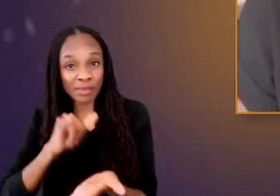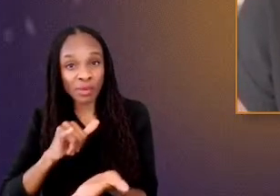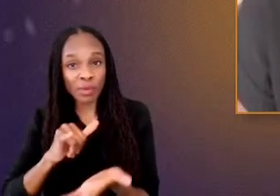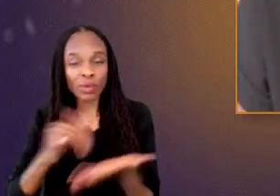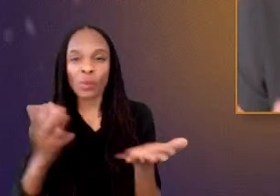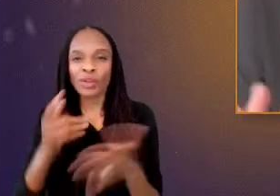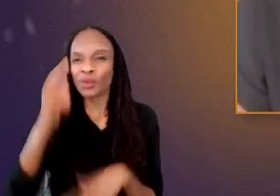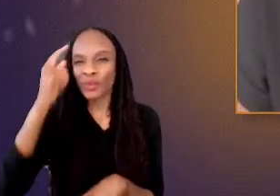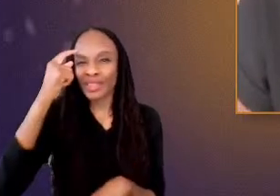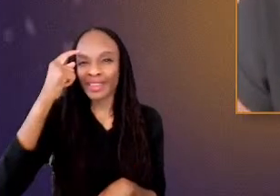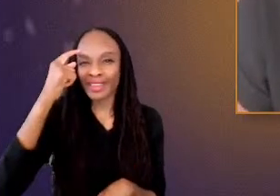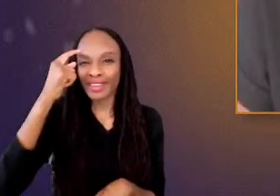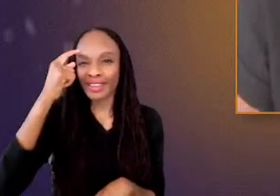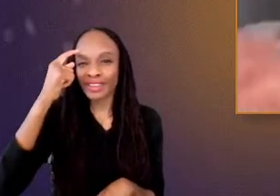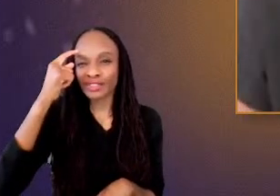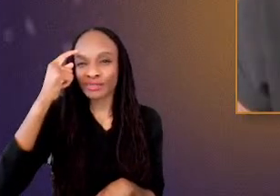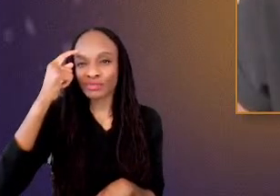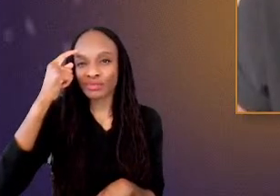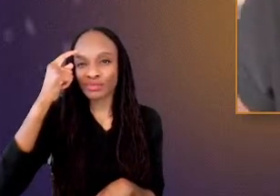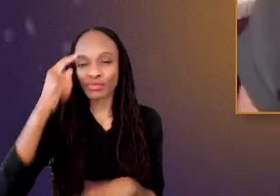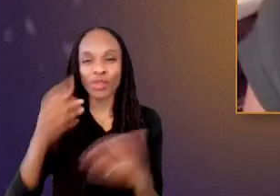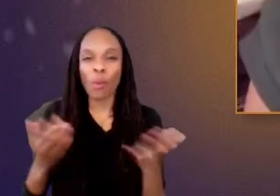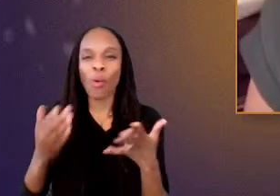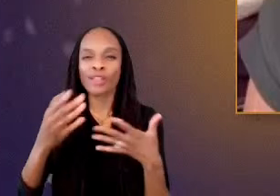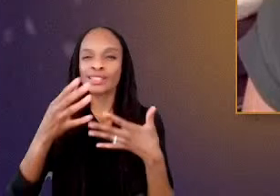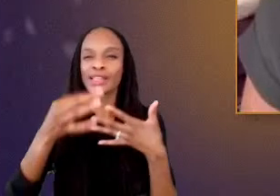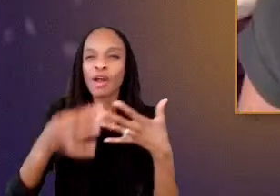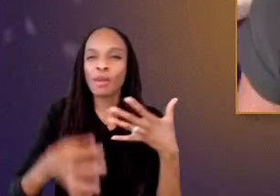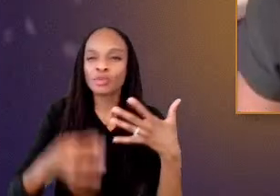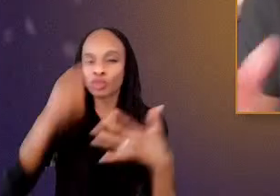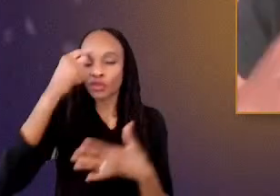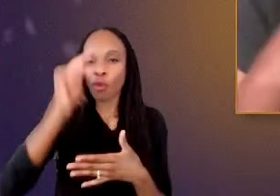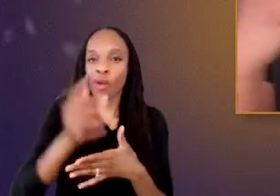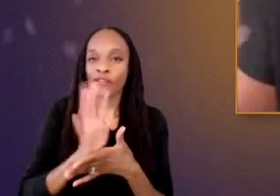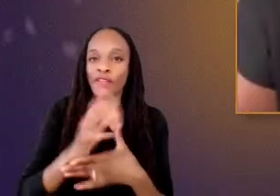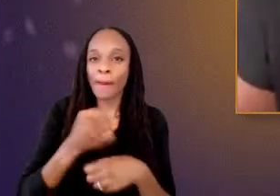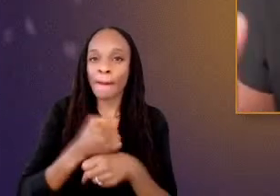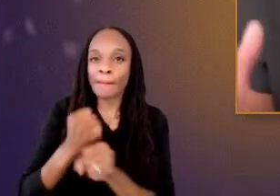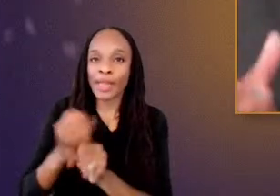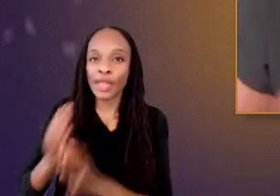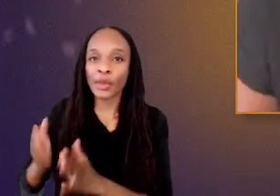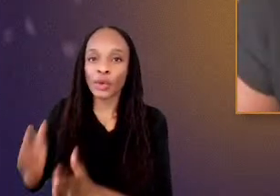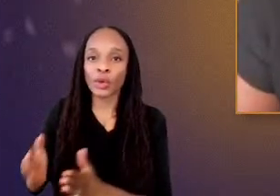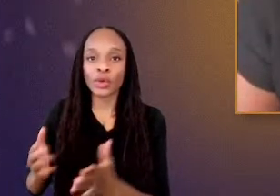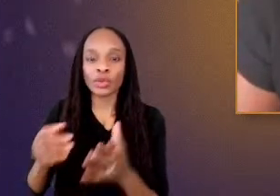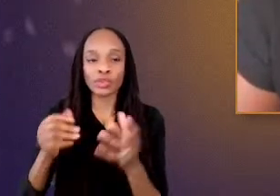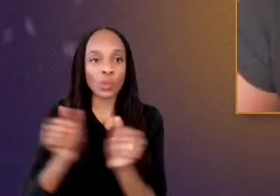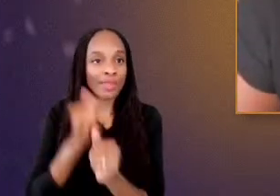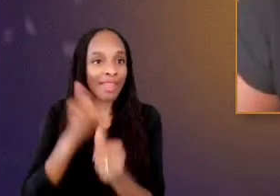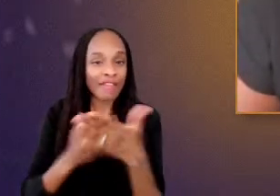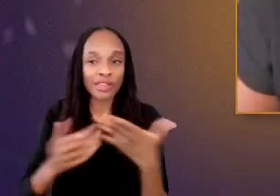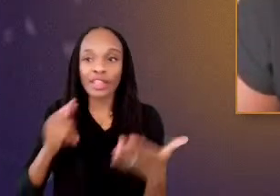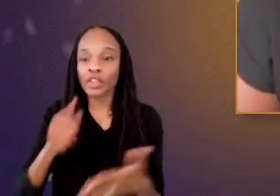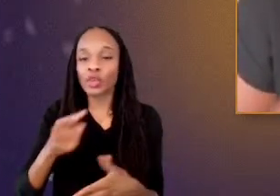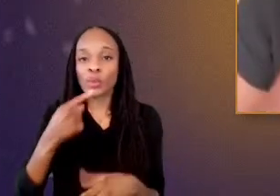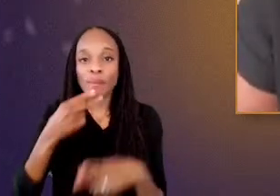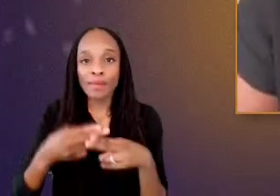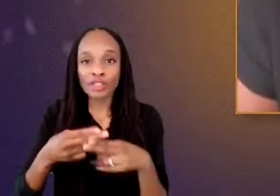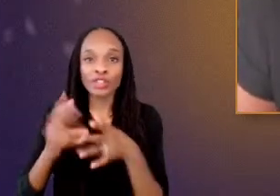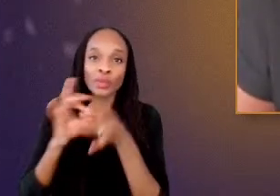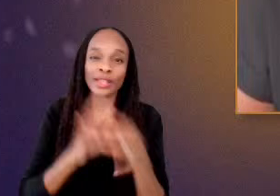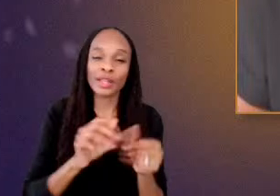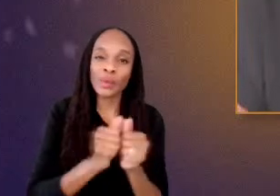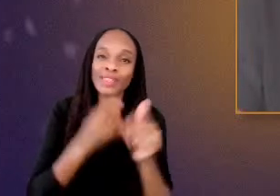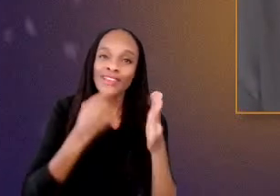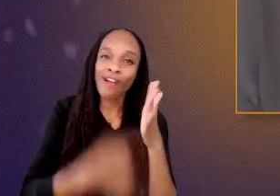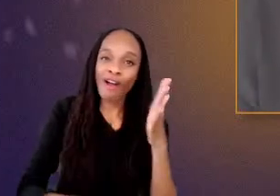think what are the options for filmmakers, given everything that you've laid out in terms of cost, in terms